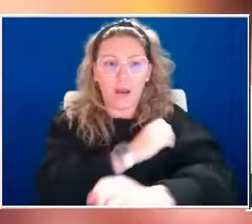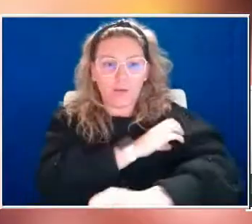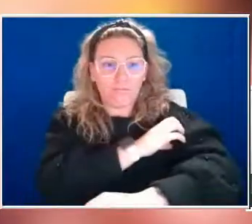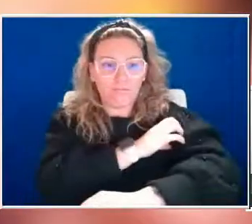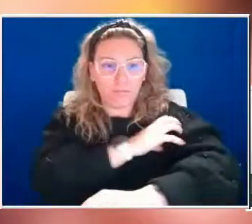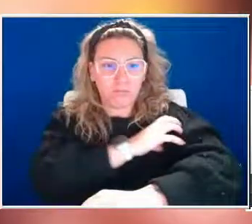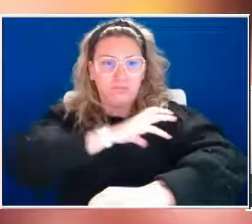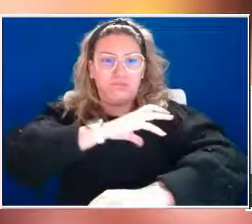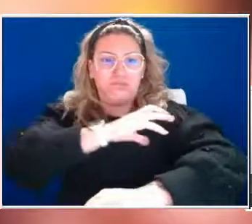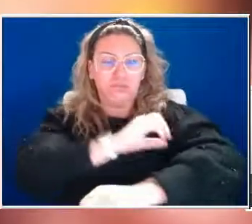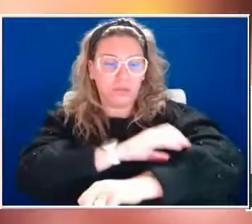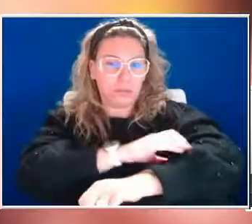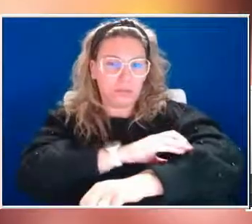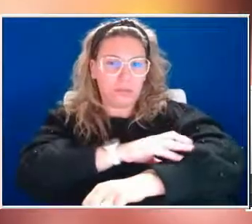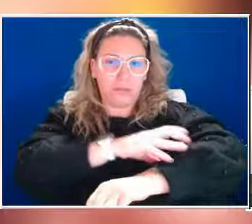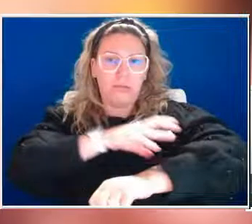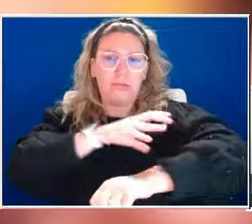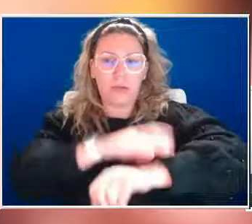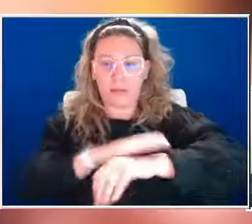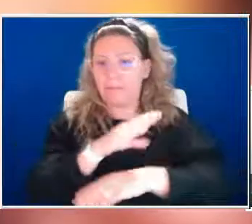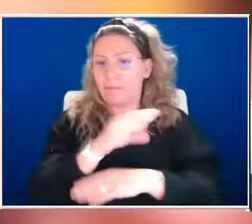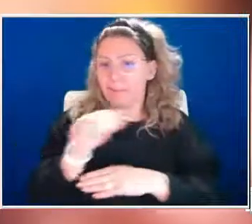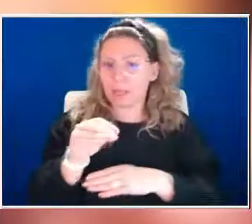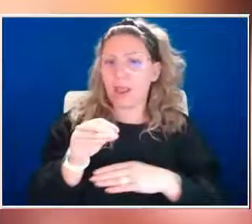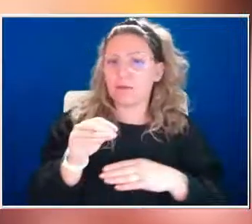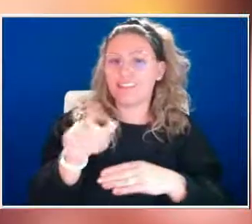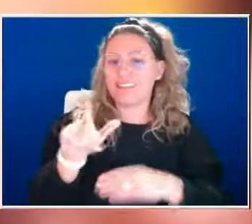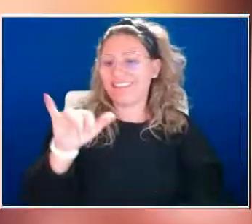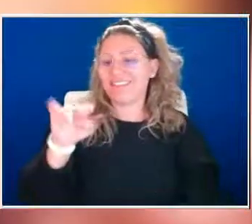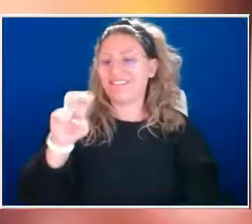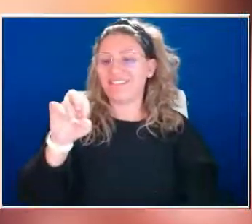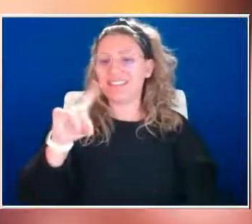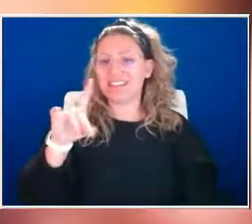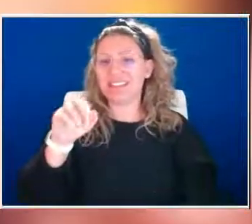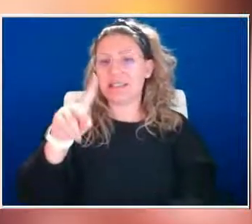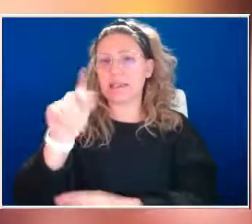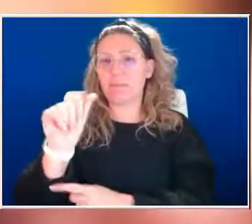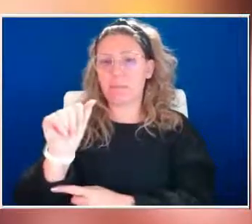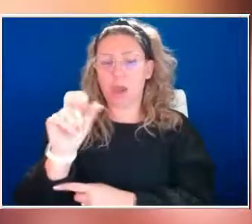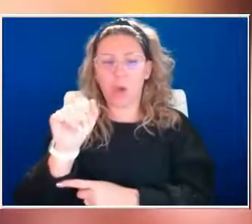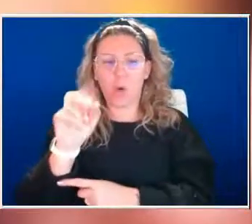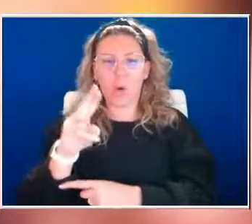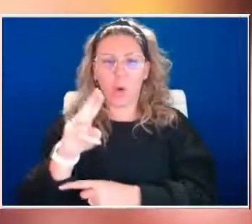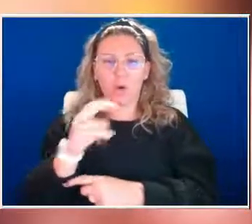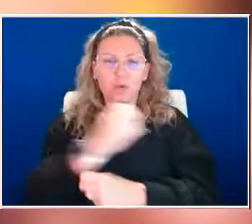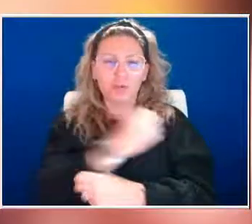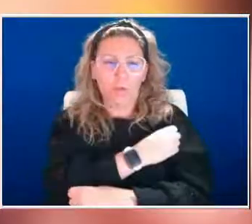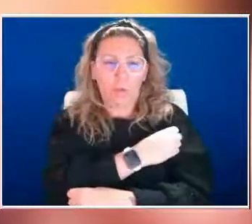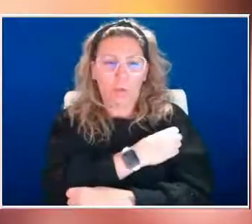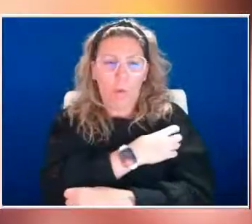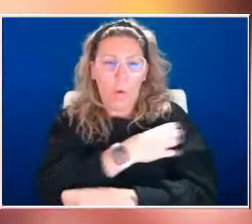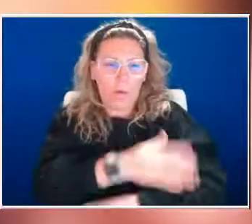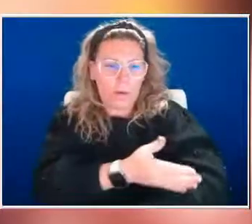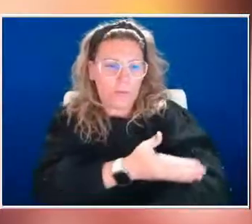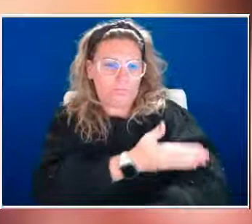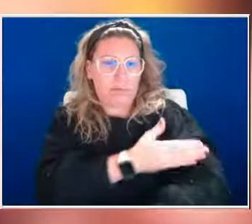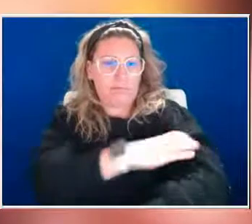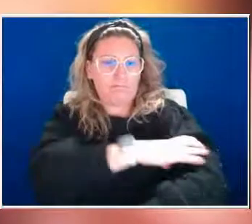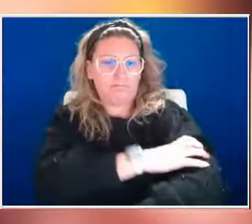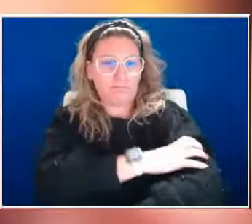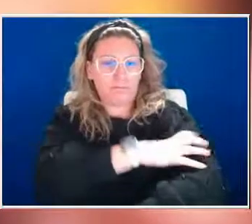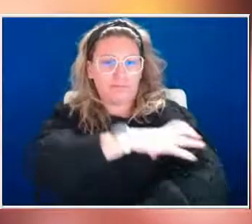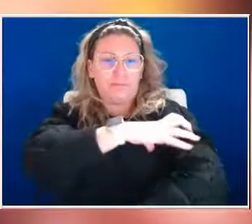the and result in lymphedema or that sort of swollen upper extremity. So during the